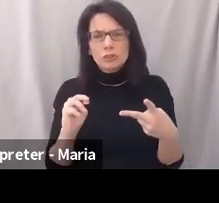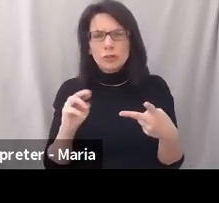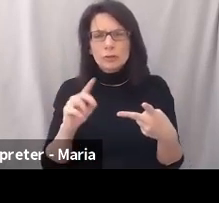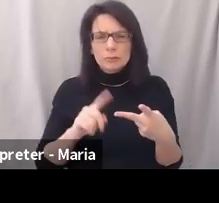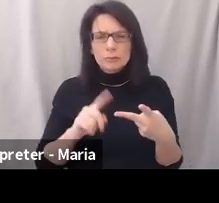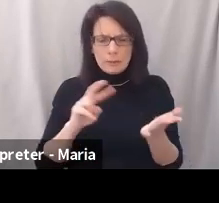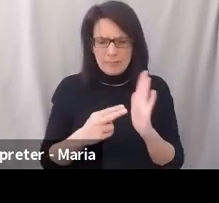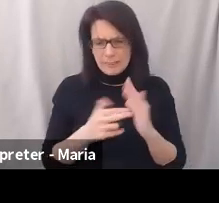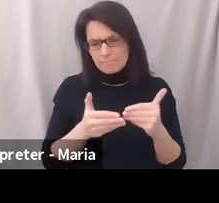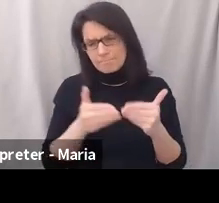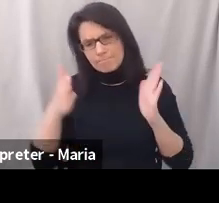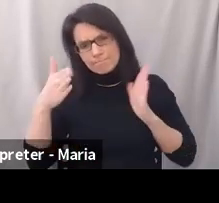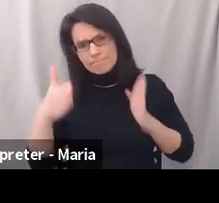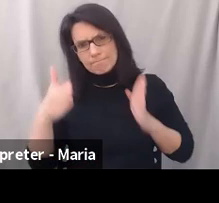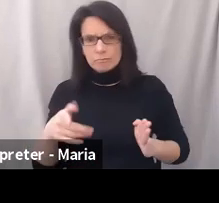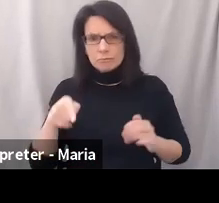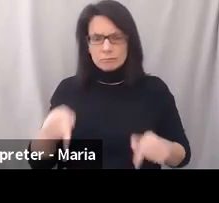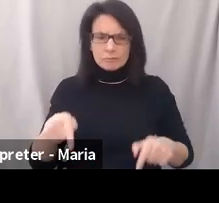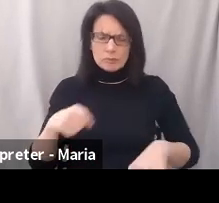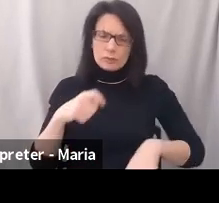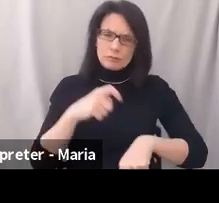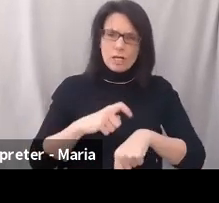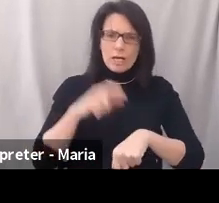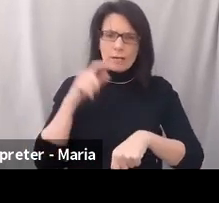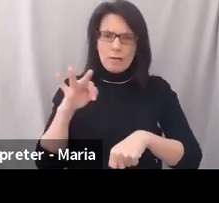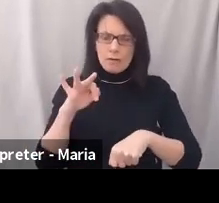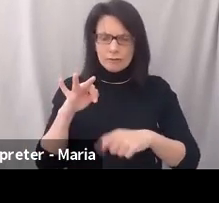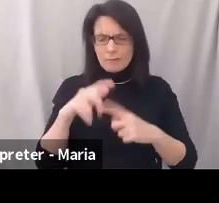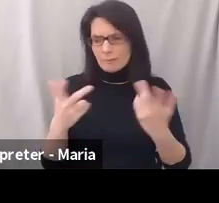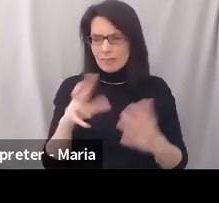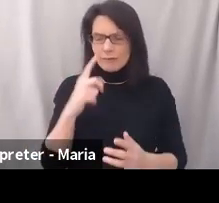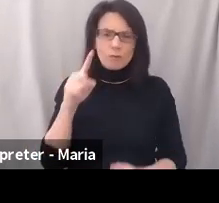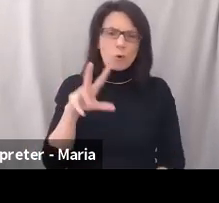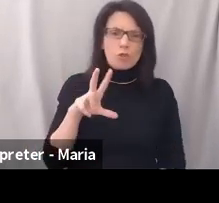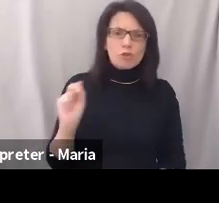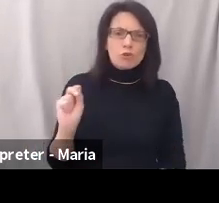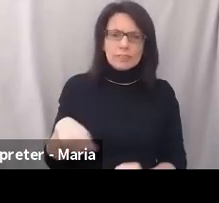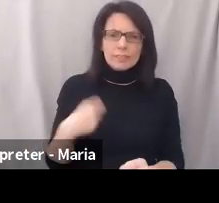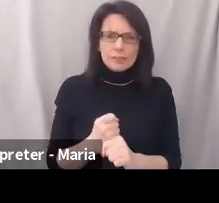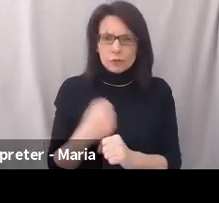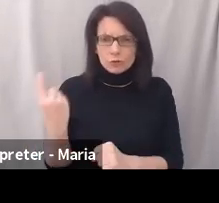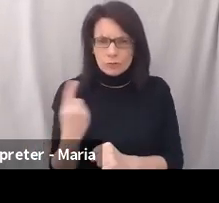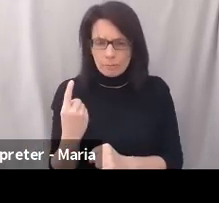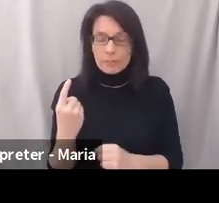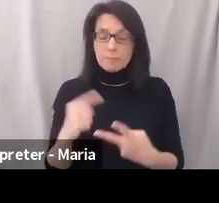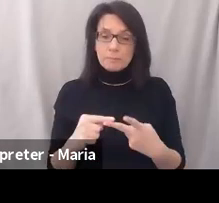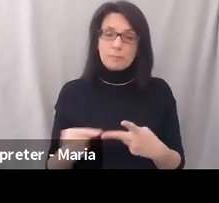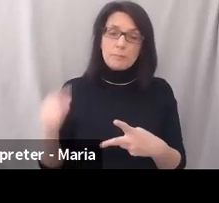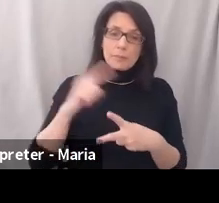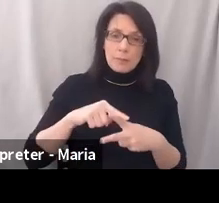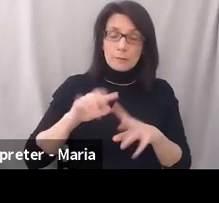buy a term of life insurance for periods of 1 year or 30 years. But in the whole, you combine term with